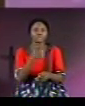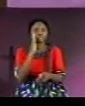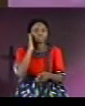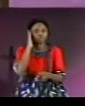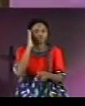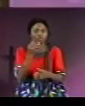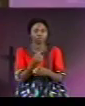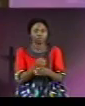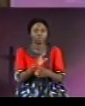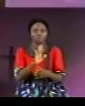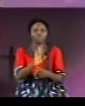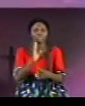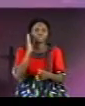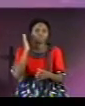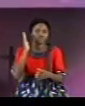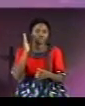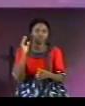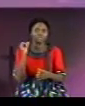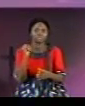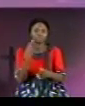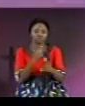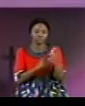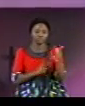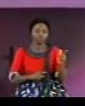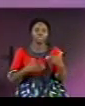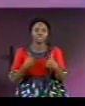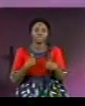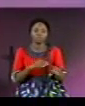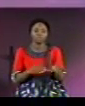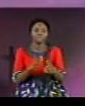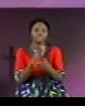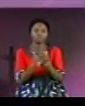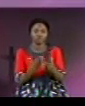you'll share your testimony. The Lord has done something for you.